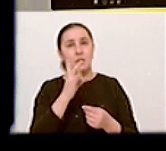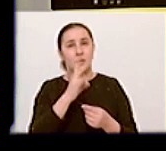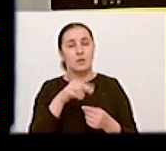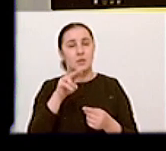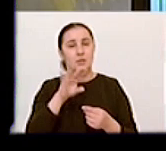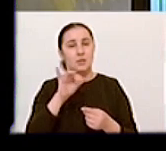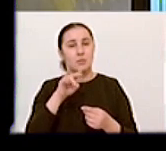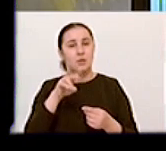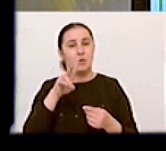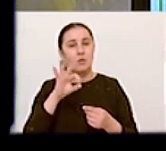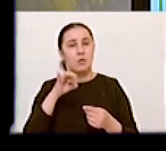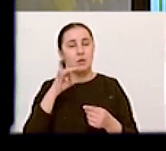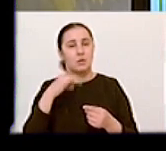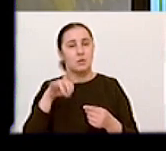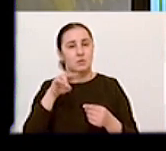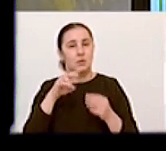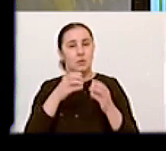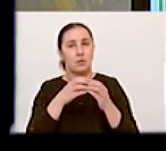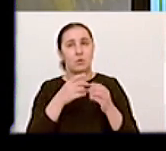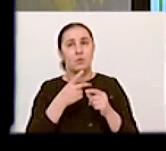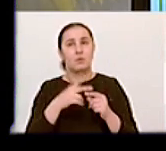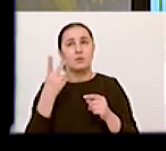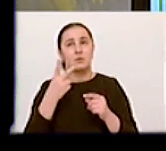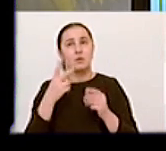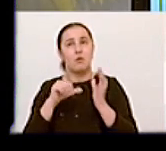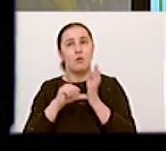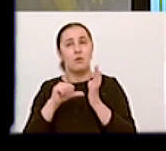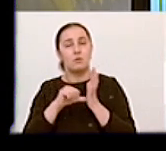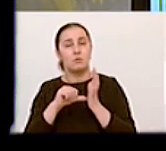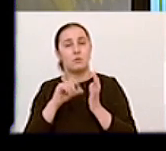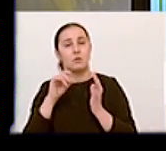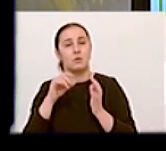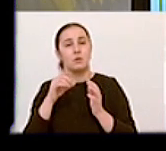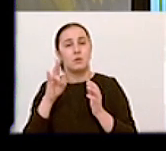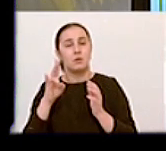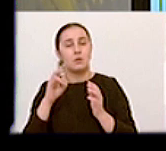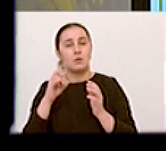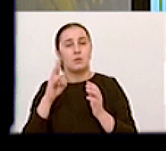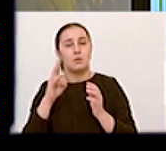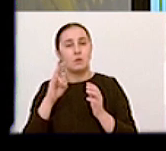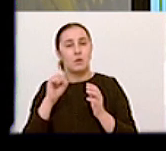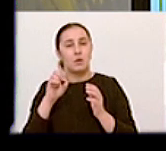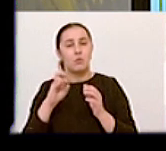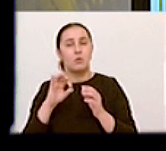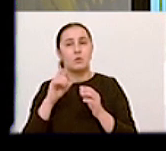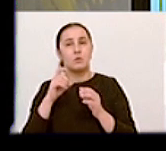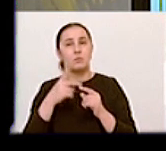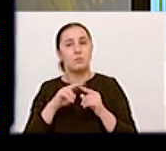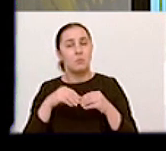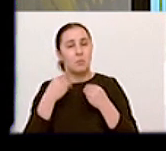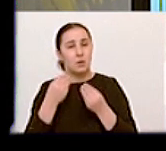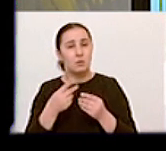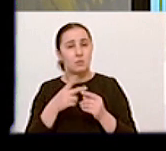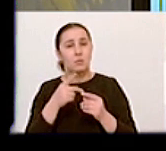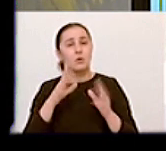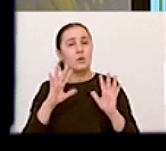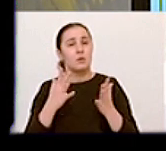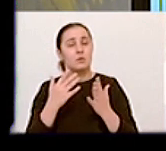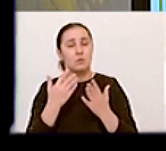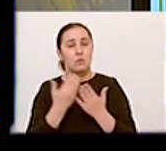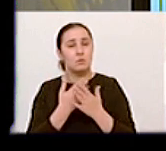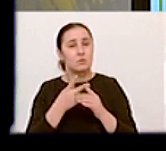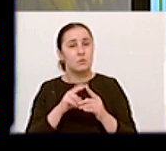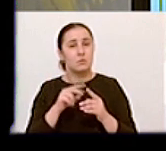diploid naborli, ikkinchi rasmimizda 6N naborli xrizantema berilgan va bu qanday hodisa deb so'ralgan